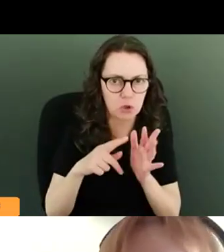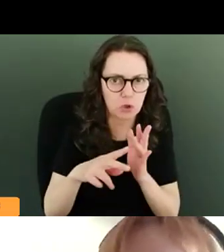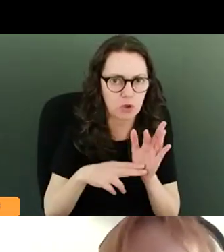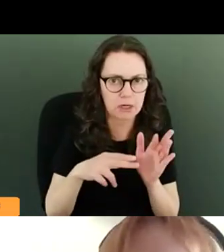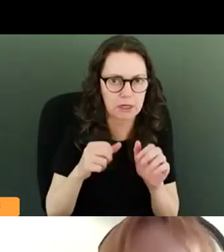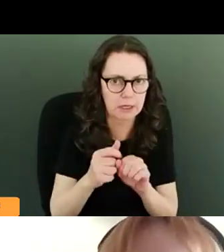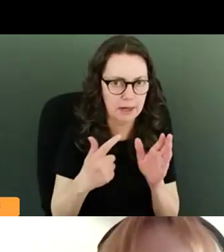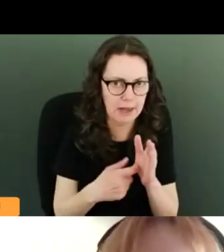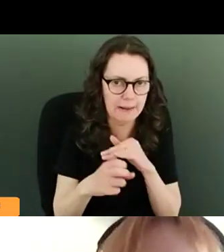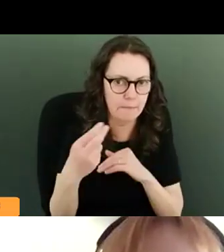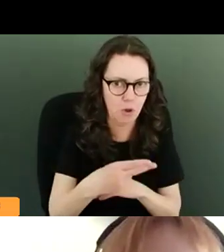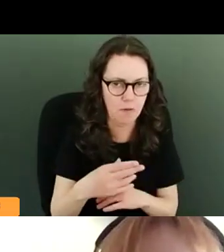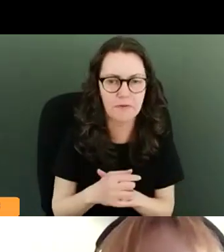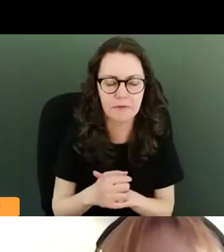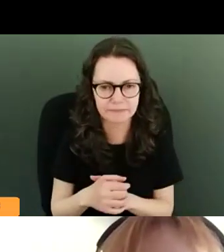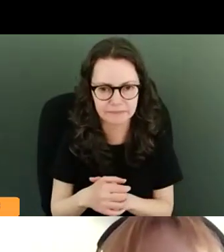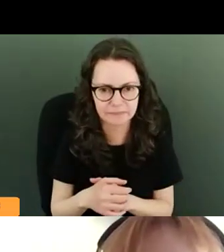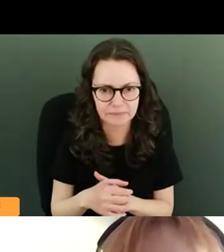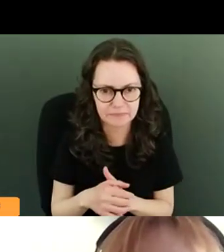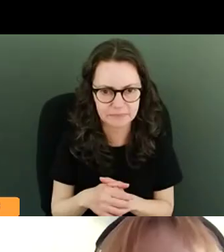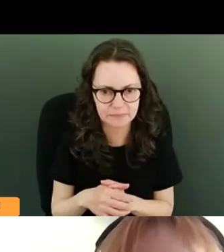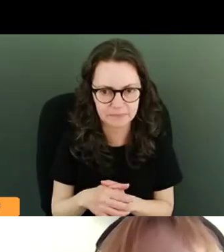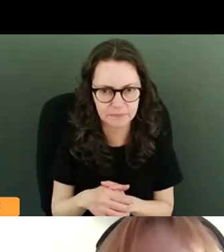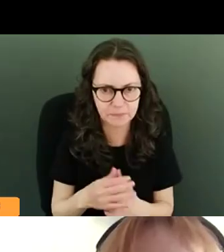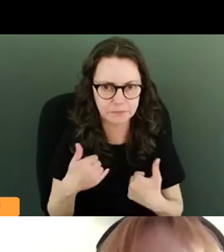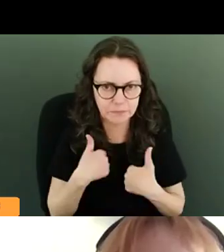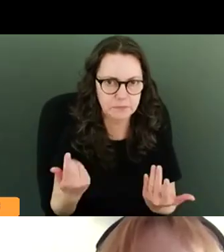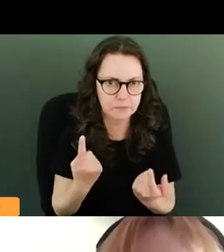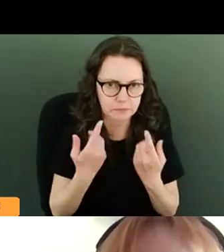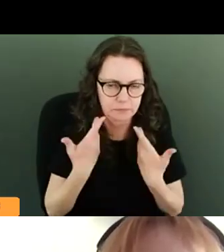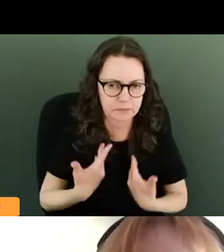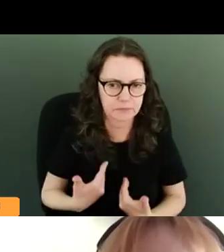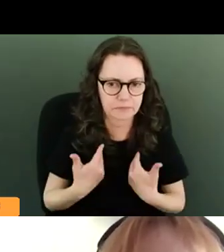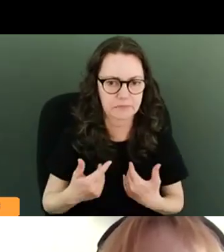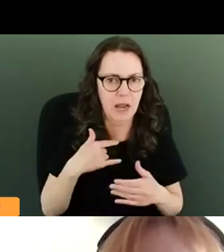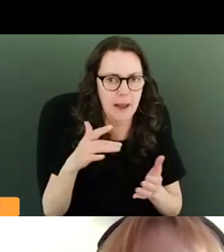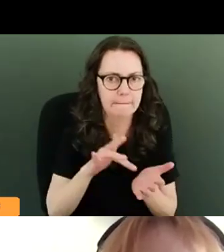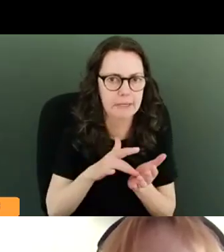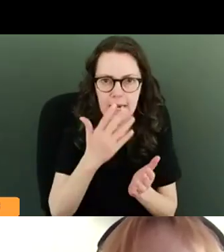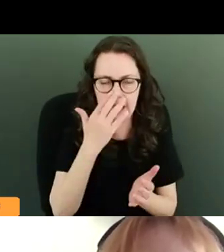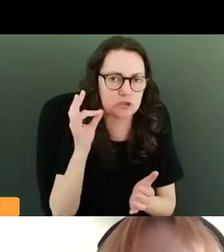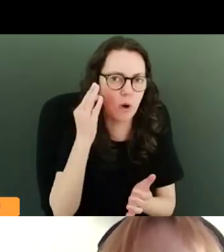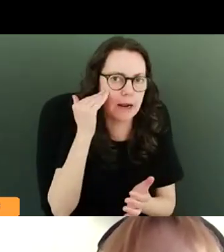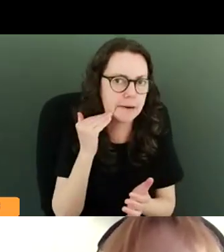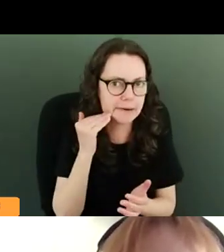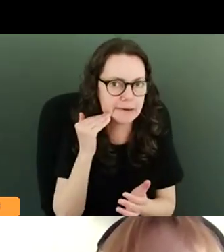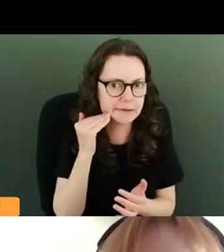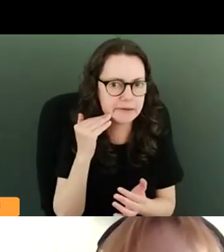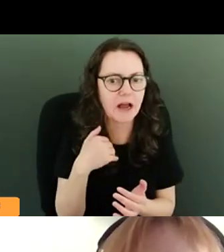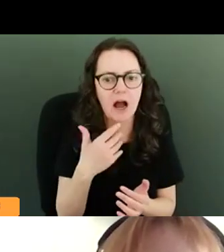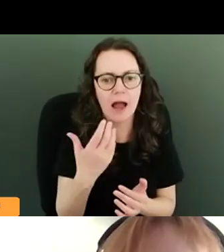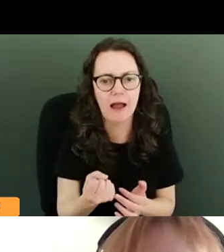Perth. Brief visual description is I'm a middle-aged white woman. I